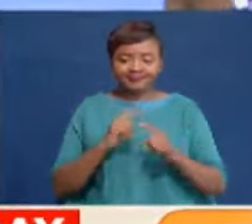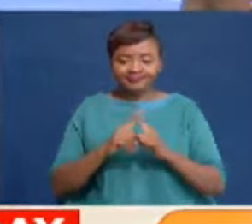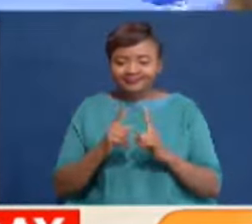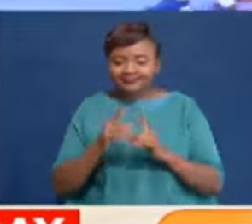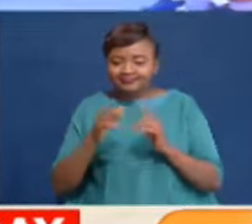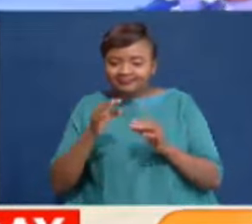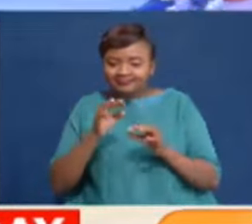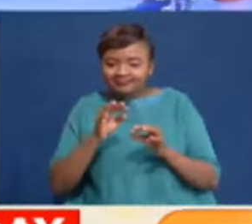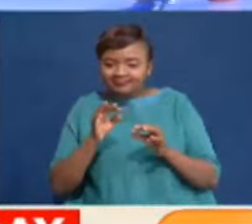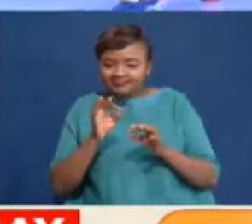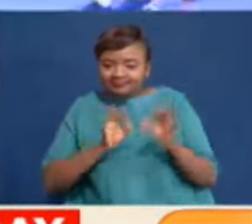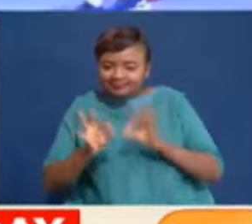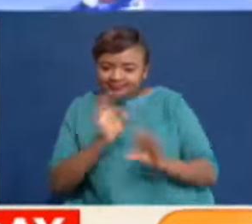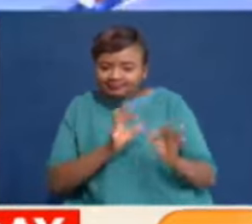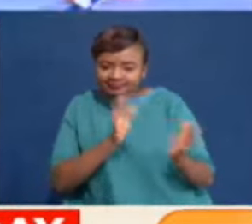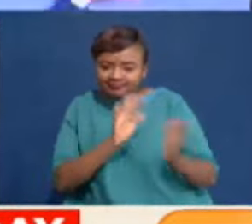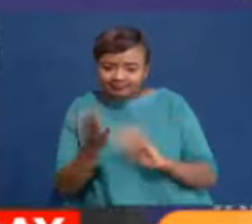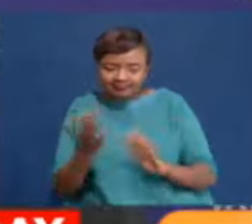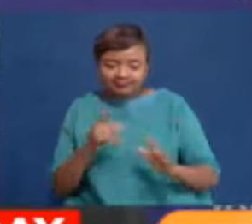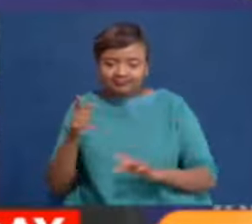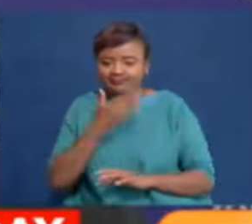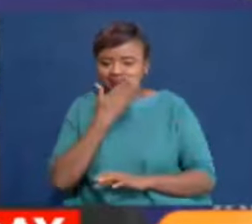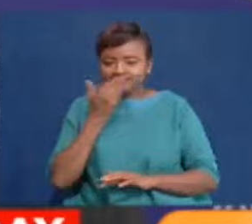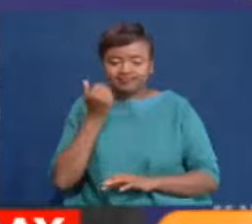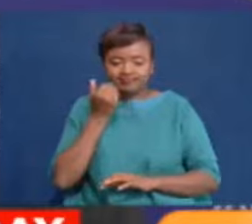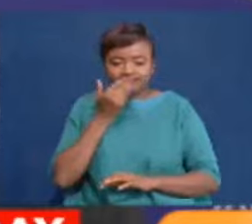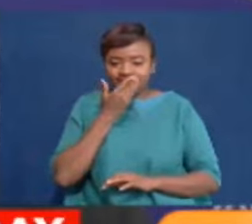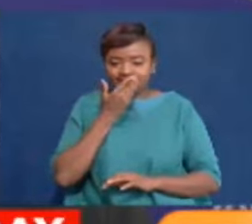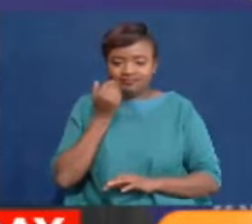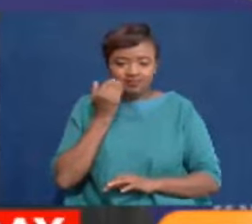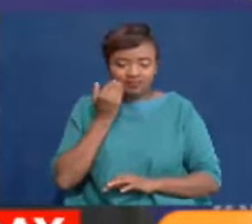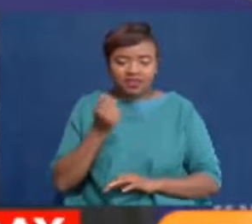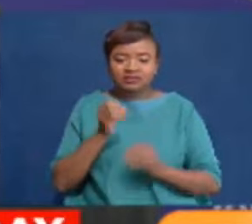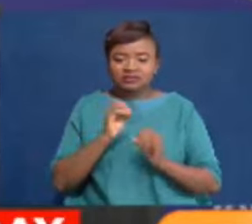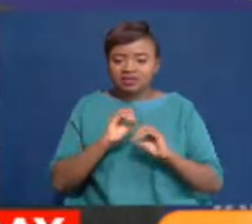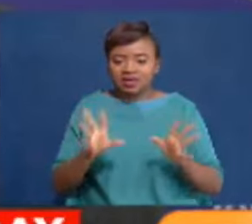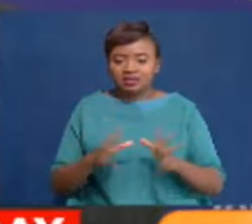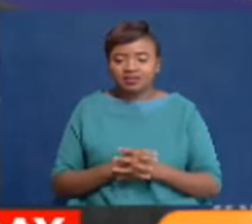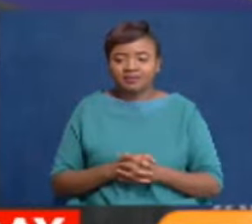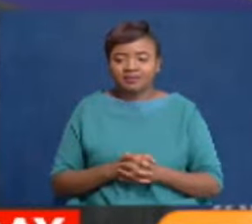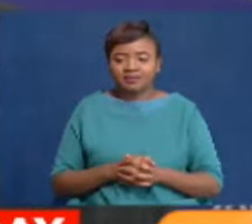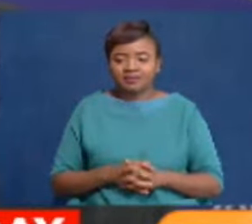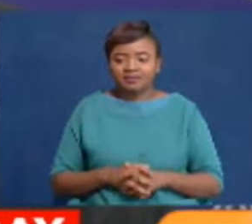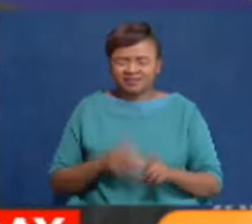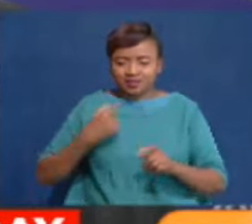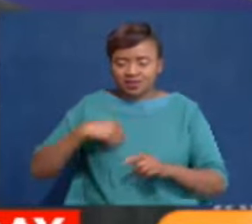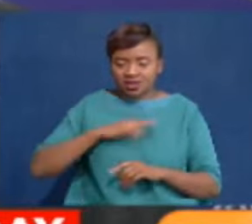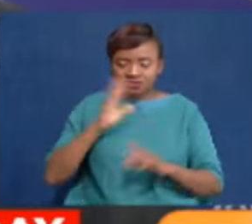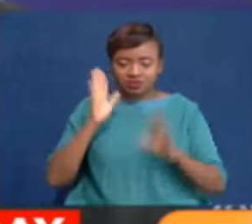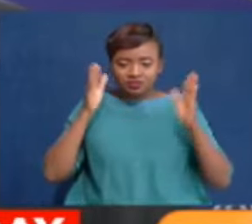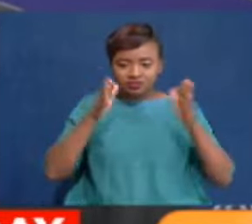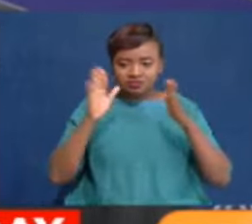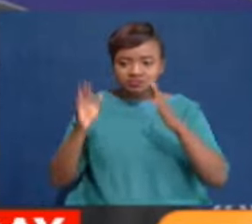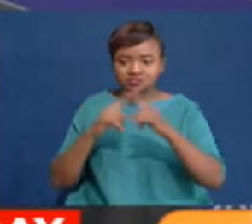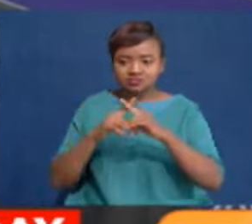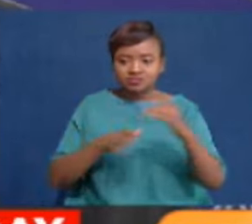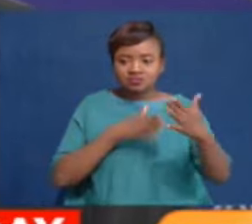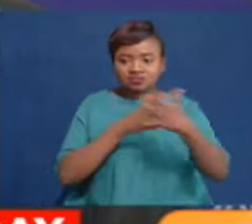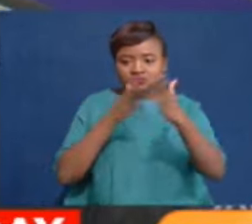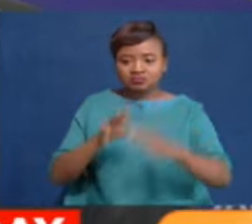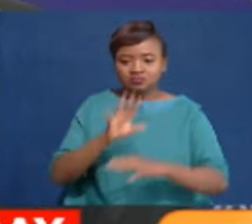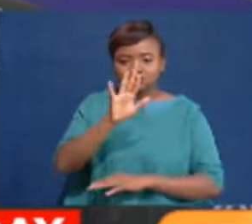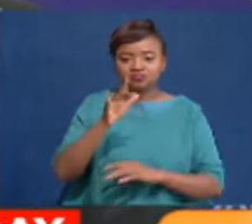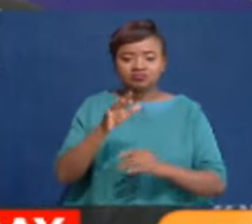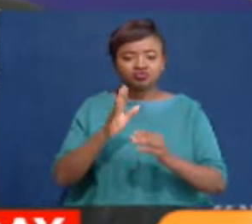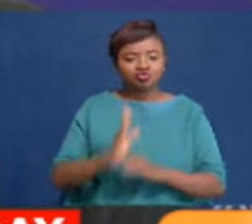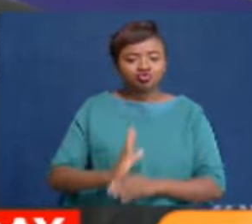not the best according to the coach. We are aiming so much, many balls inside, and their blockers are very tall. So we